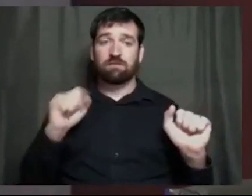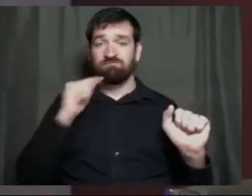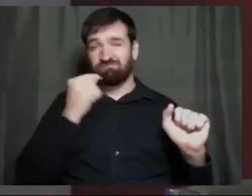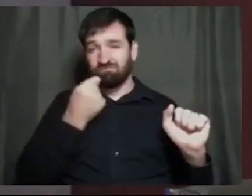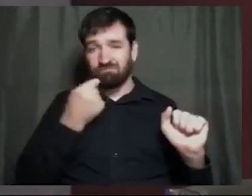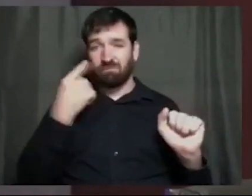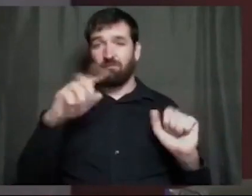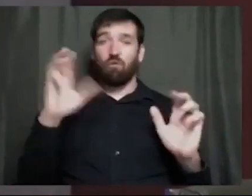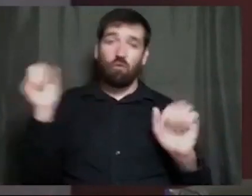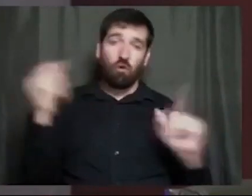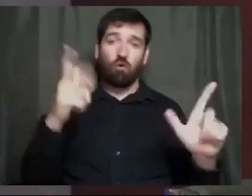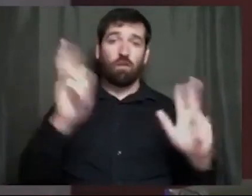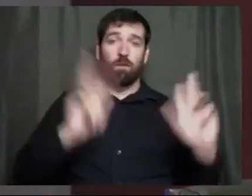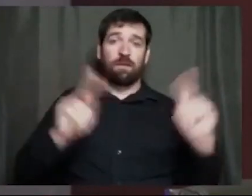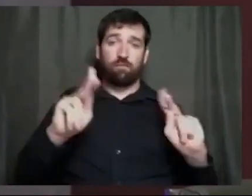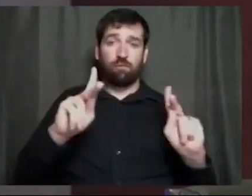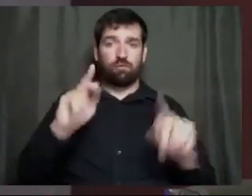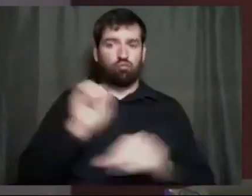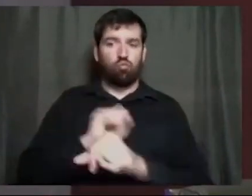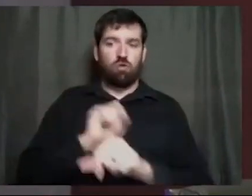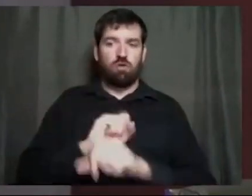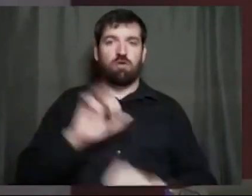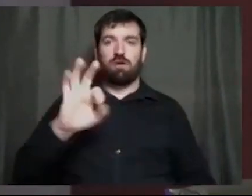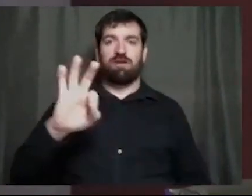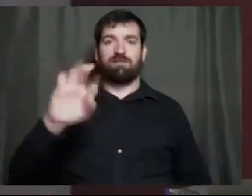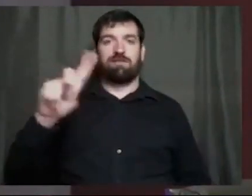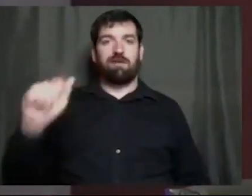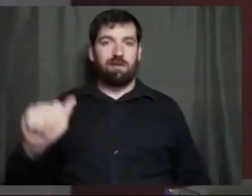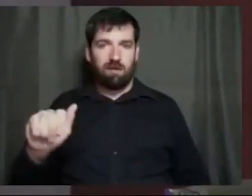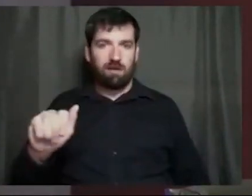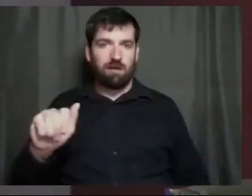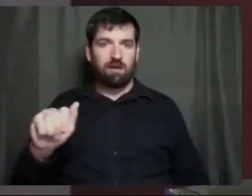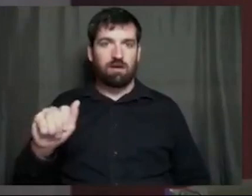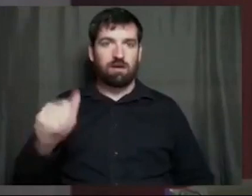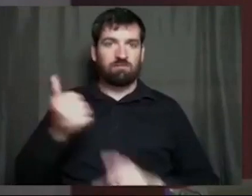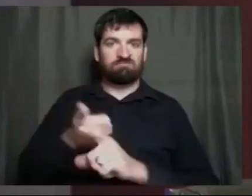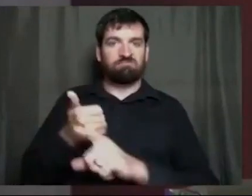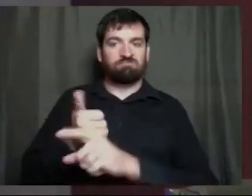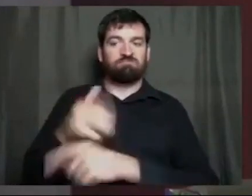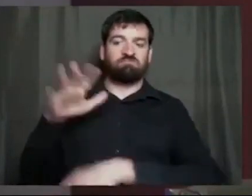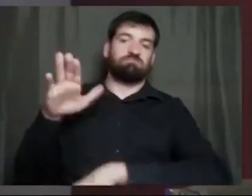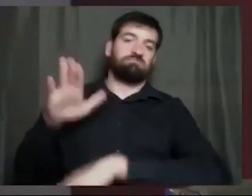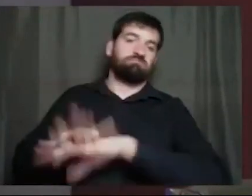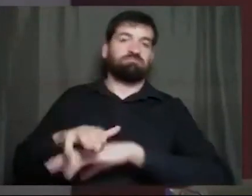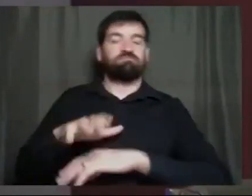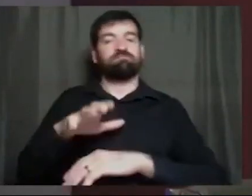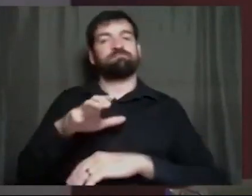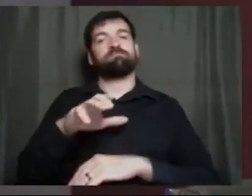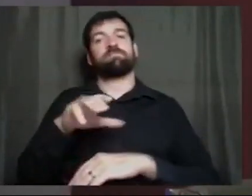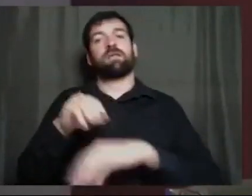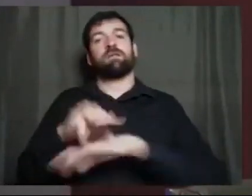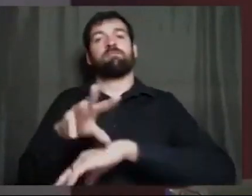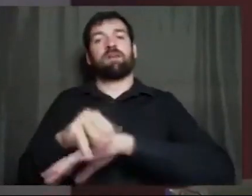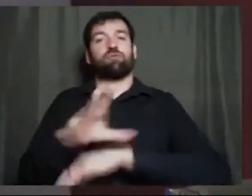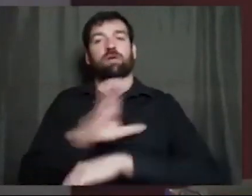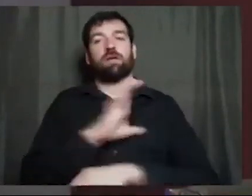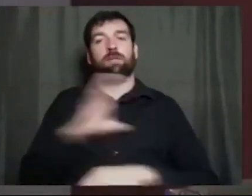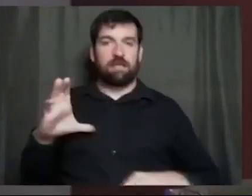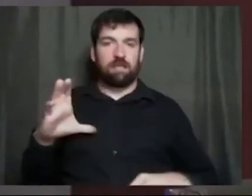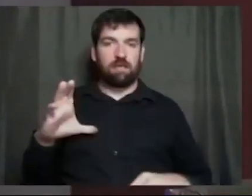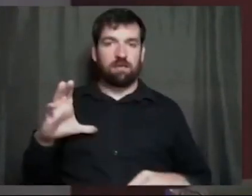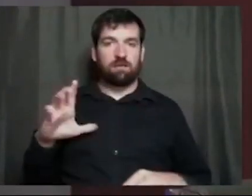that work for the FDA that sit on the Advisory Committee of Immunization Practices from the CDC to sort